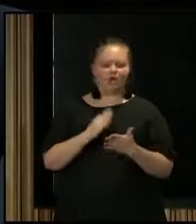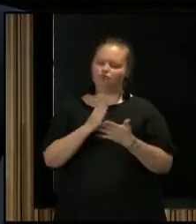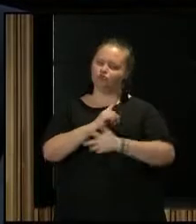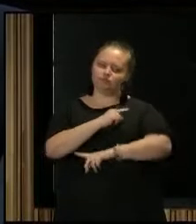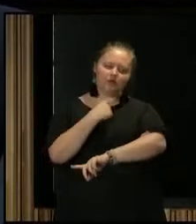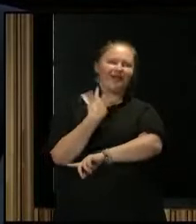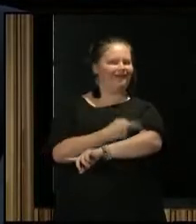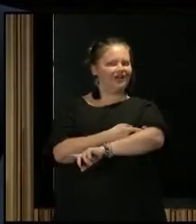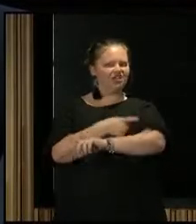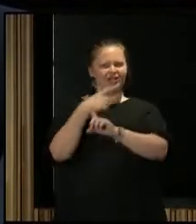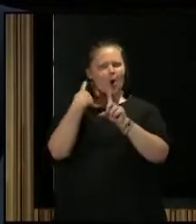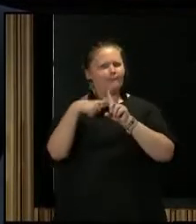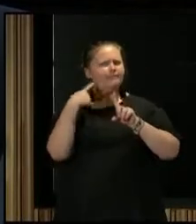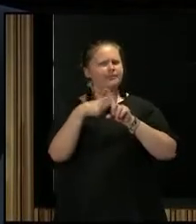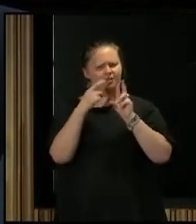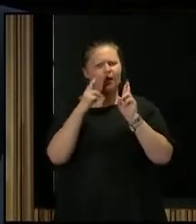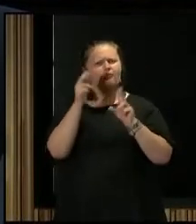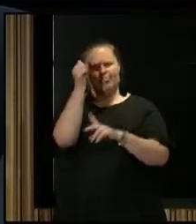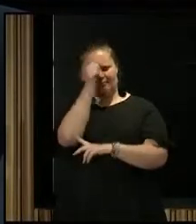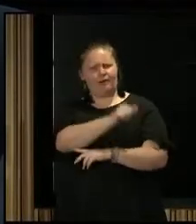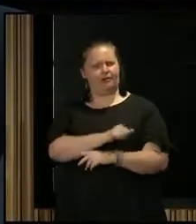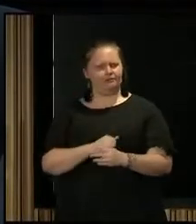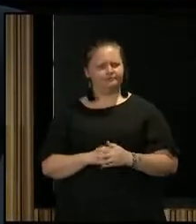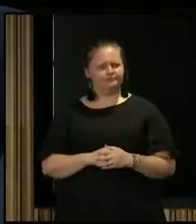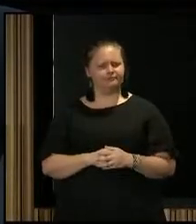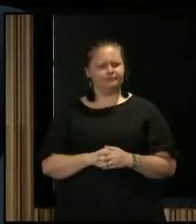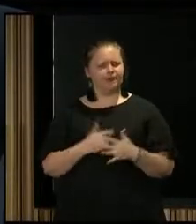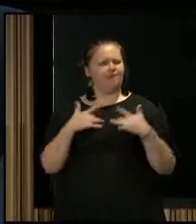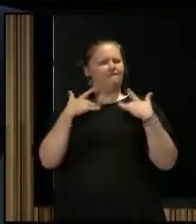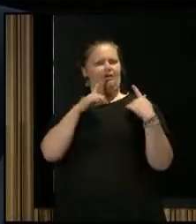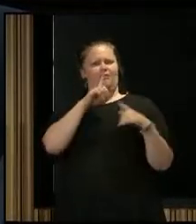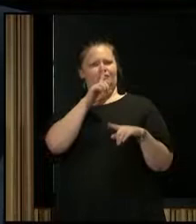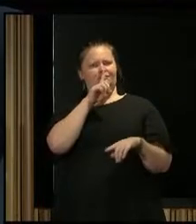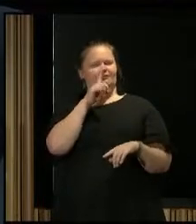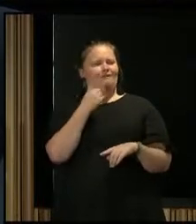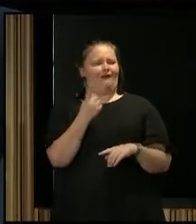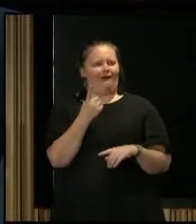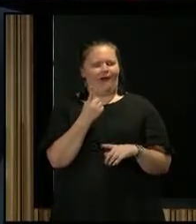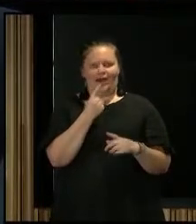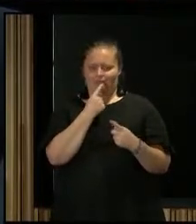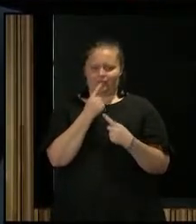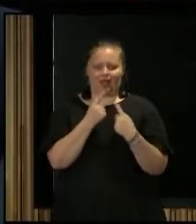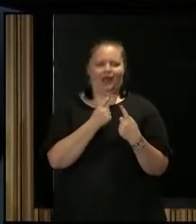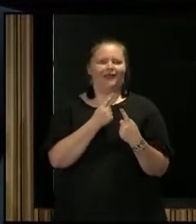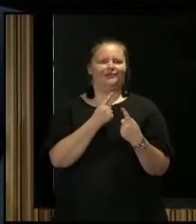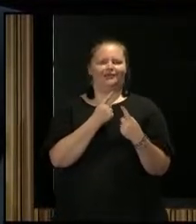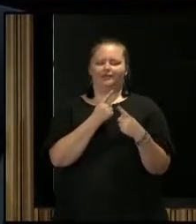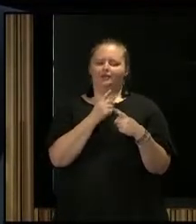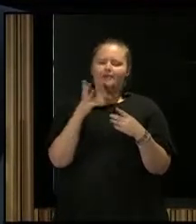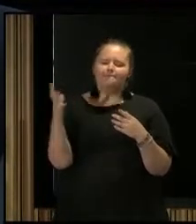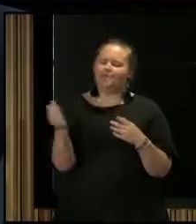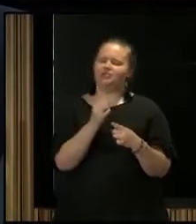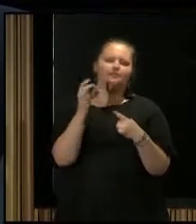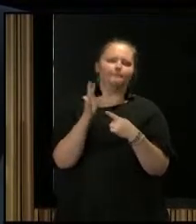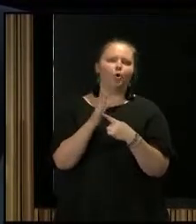energetic and they are optimistic and they are smart. I feel like you can't overstate how important it is to have people who care about stuff